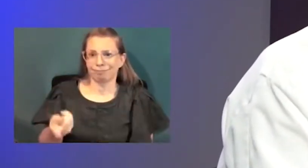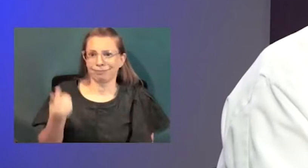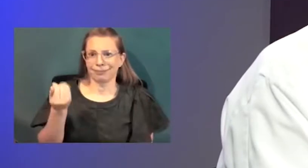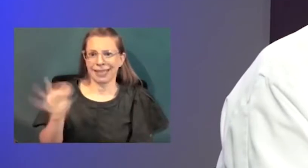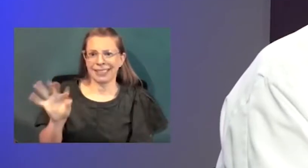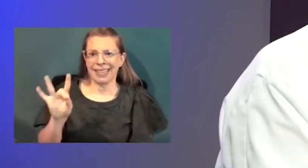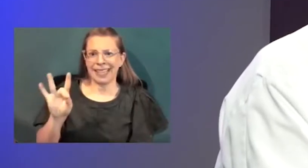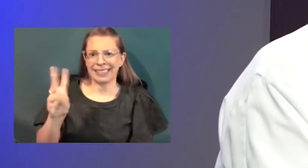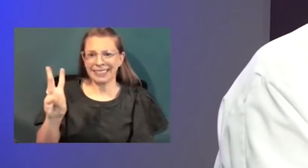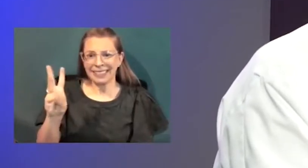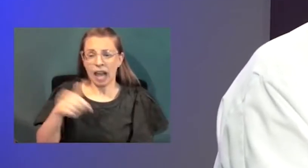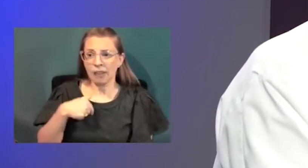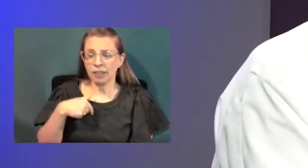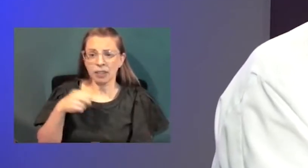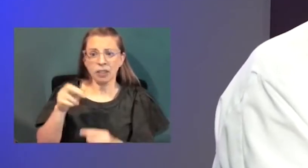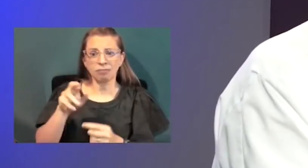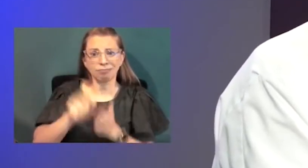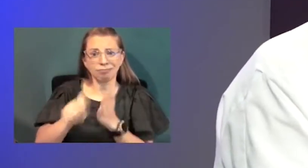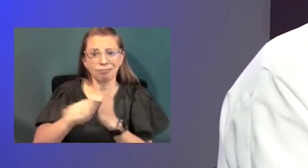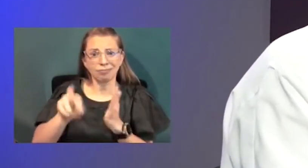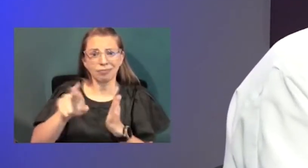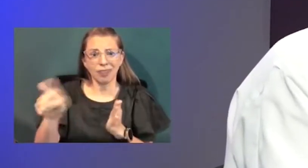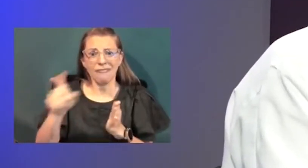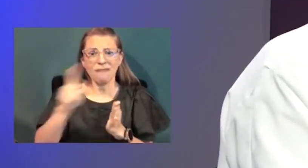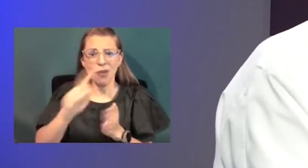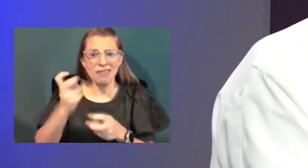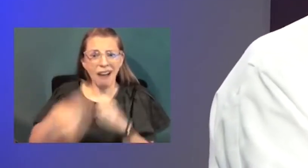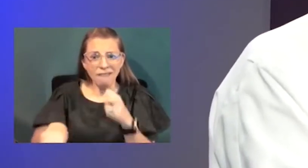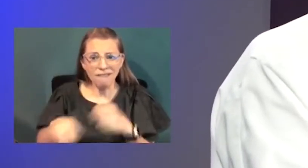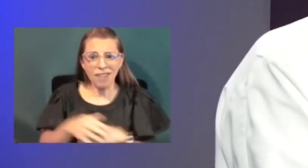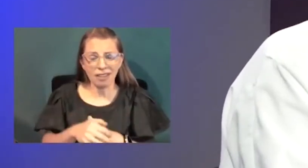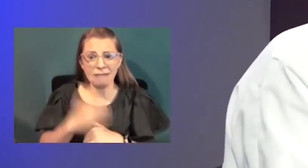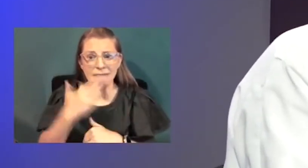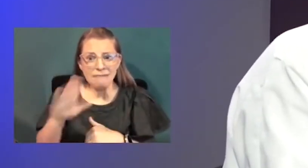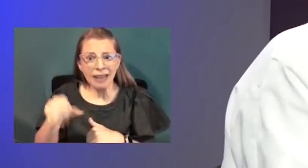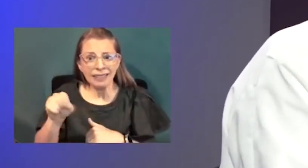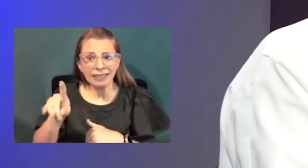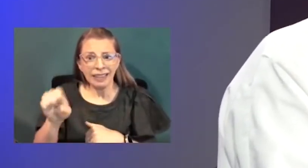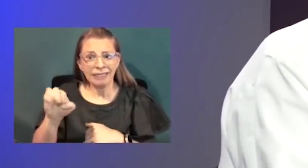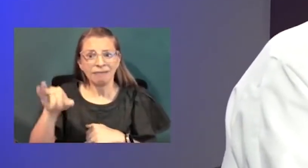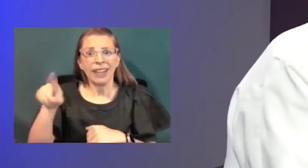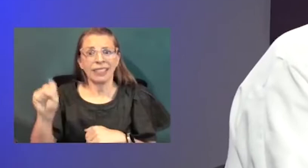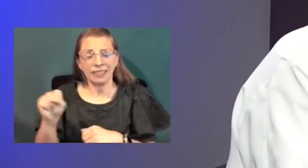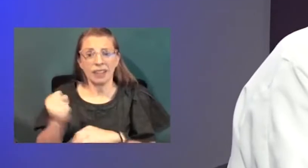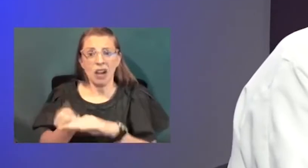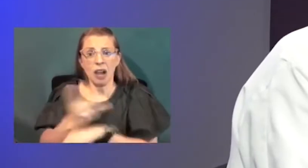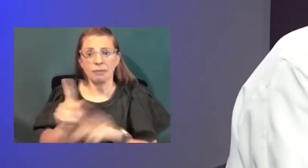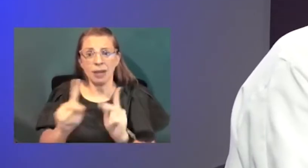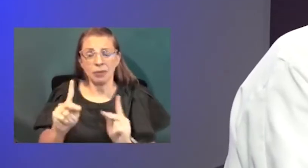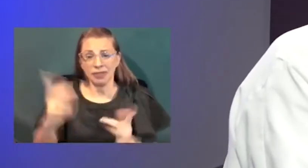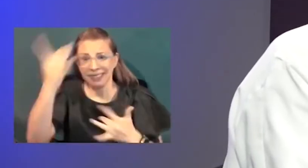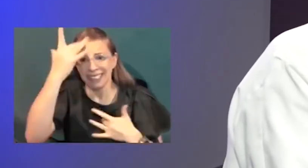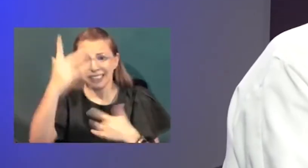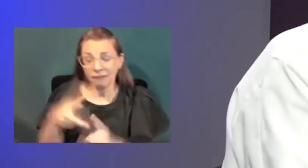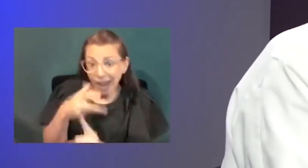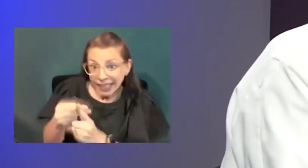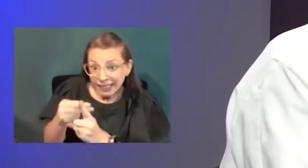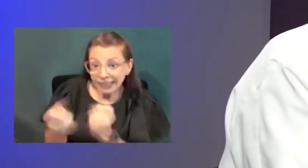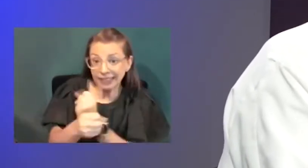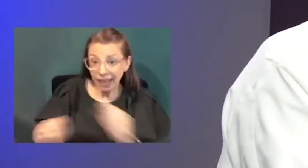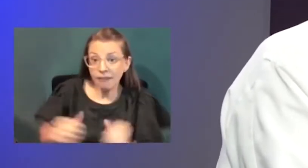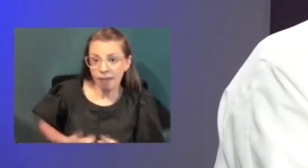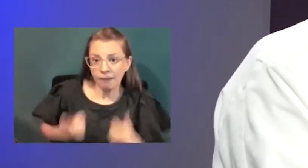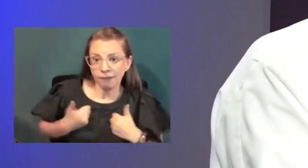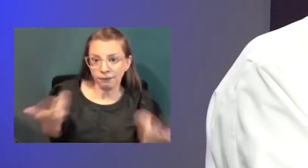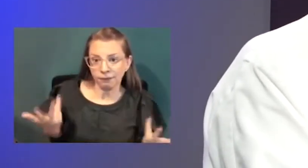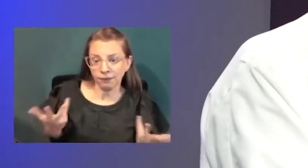I've written prescription for things that are they're tough and there are a lot of bad side effects and they make people sick. Vaccines save lives. They're not going to kill you. I